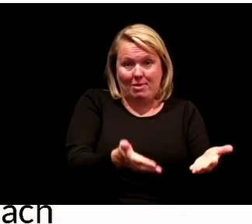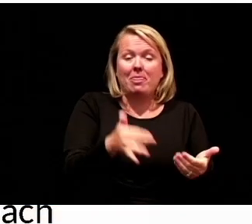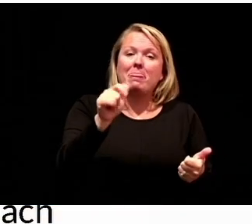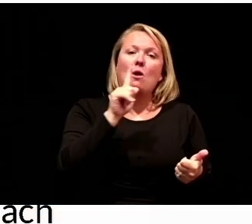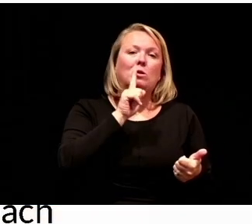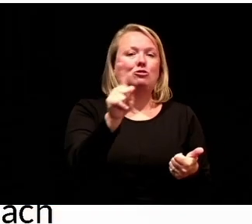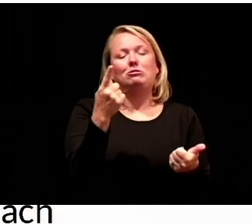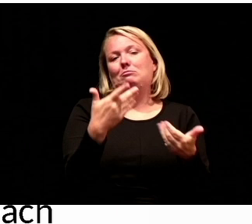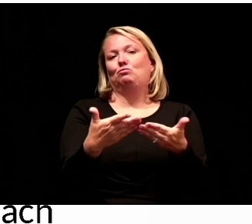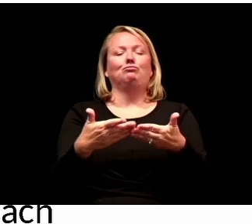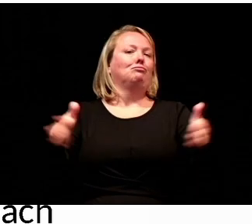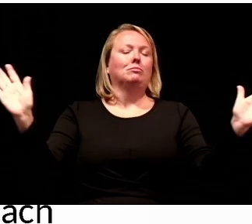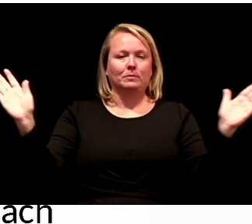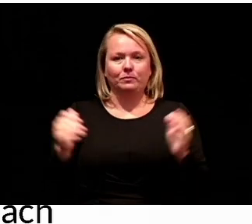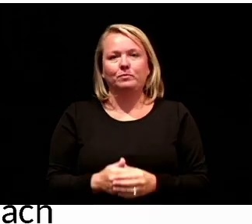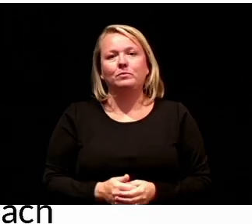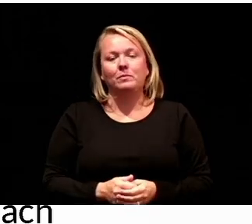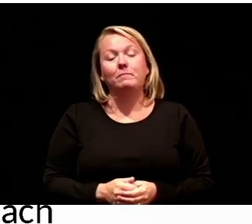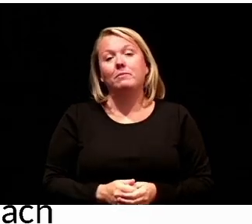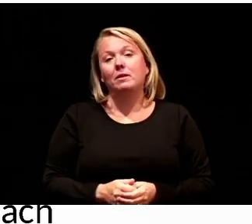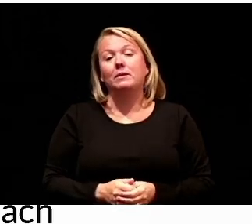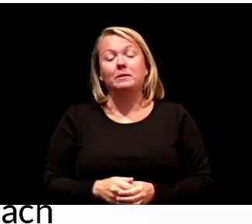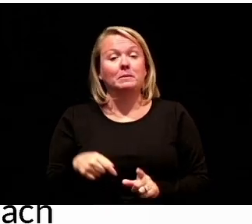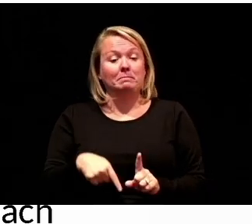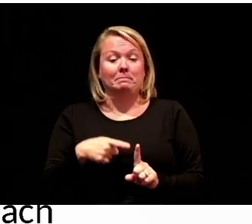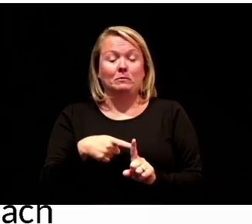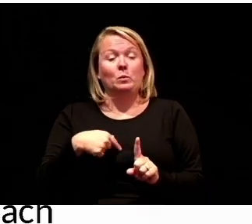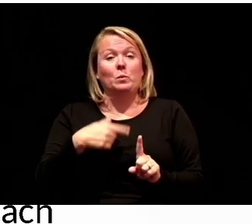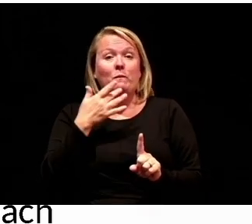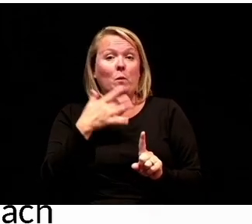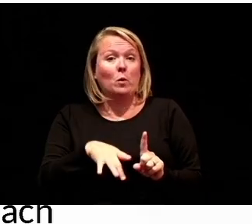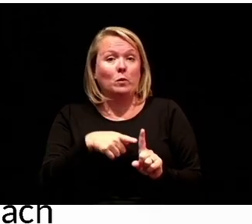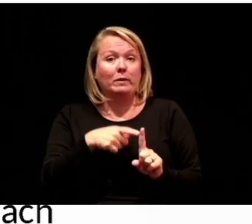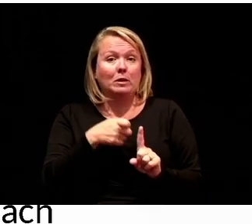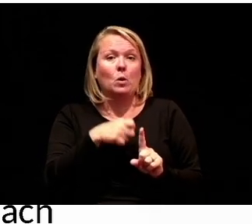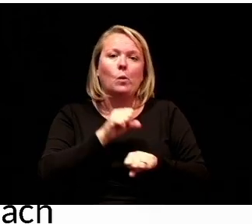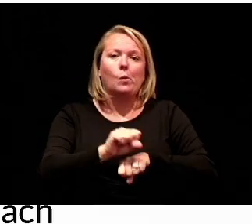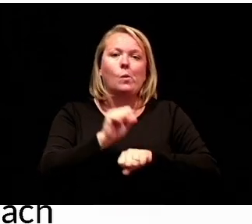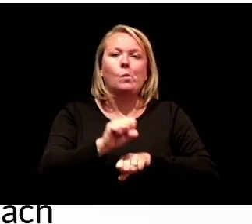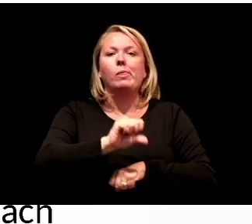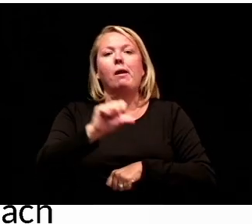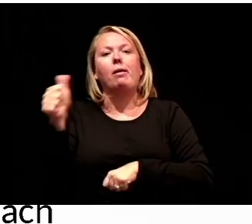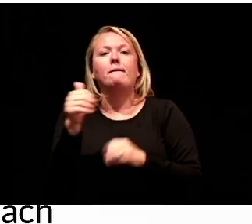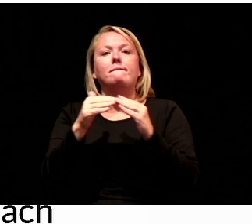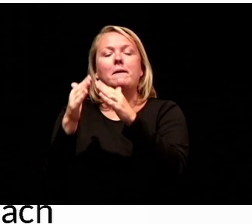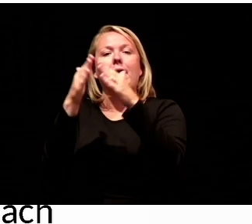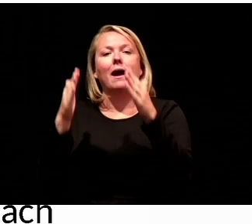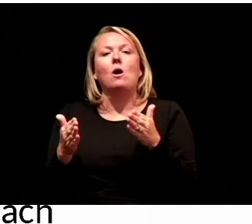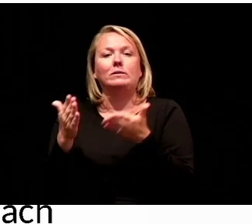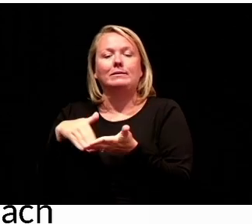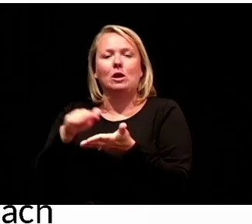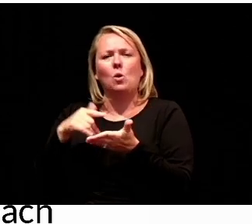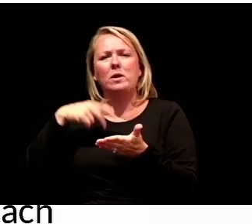who was alleged to have a stated occupancy standard of no more than 2 people per bedroom. So again, we're seeing that blanket policy put